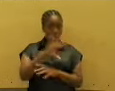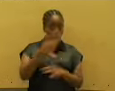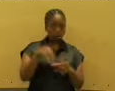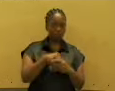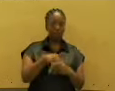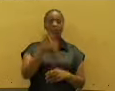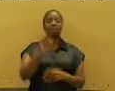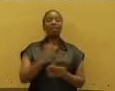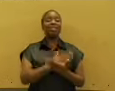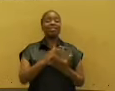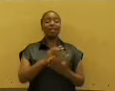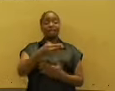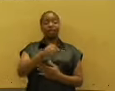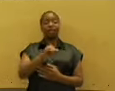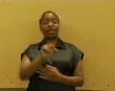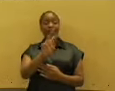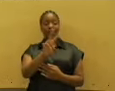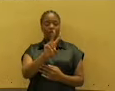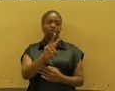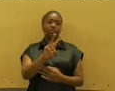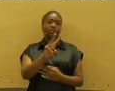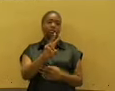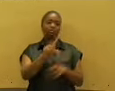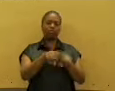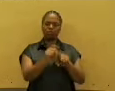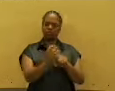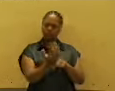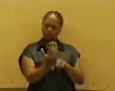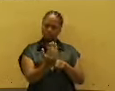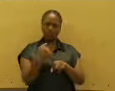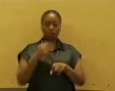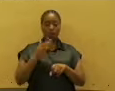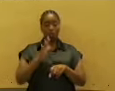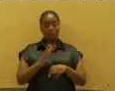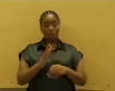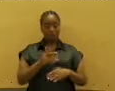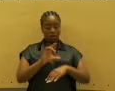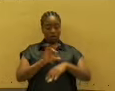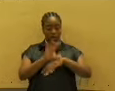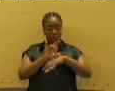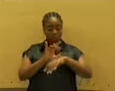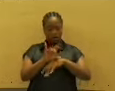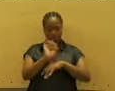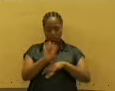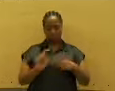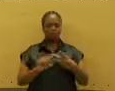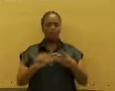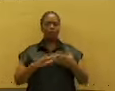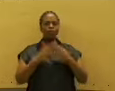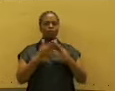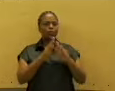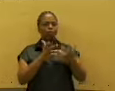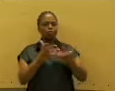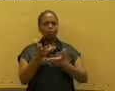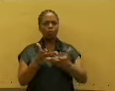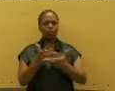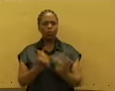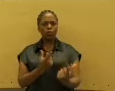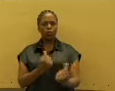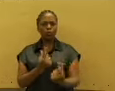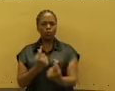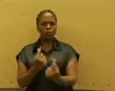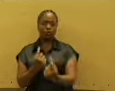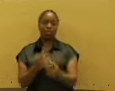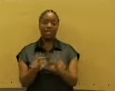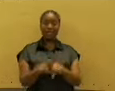are voluntary HIV and testing and counselors. We provide community engagement opportunities with us, Belinda, who